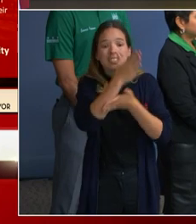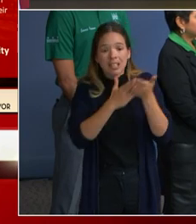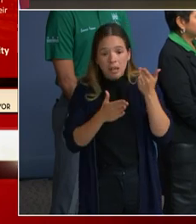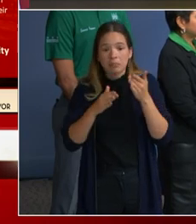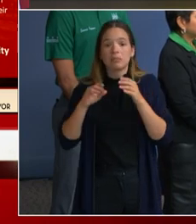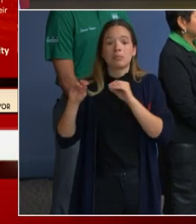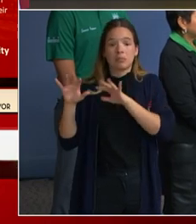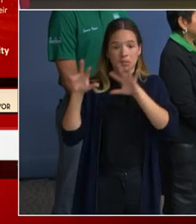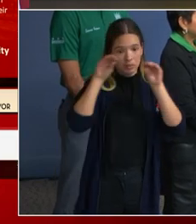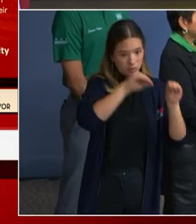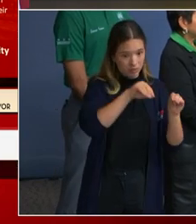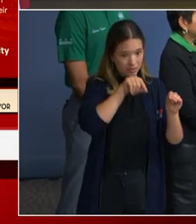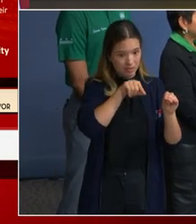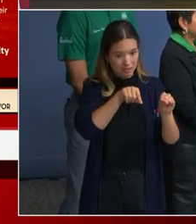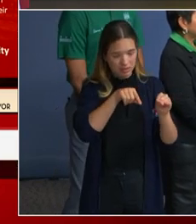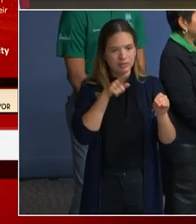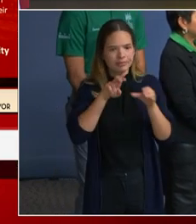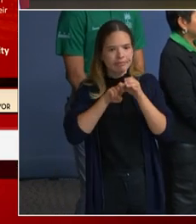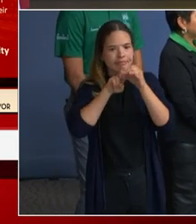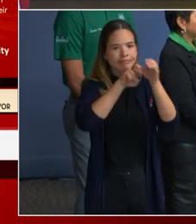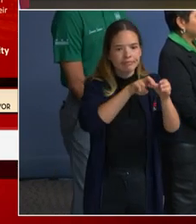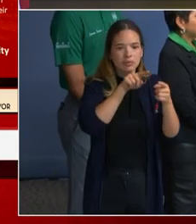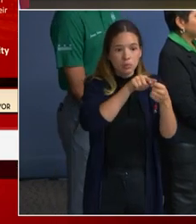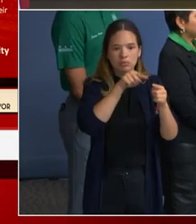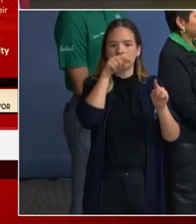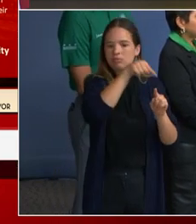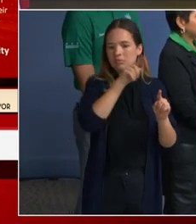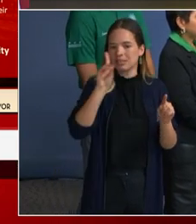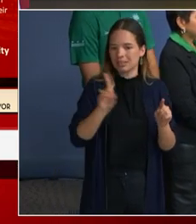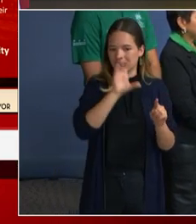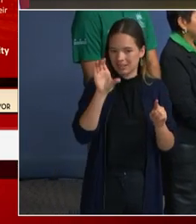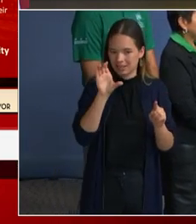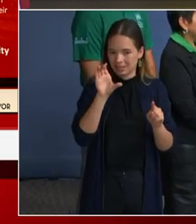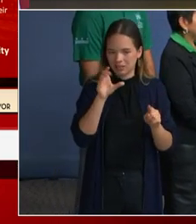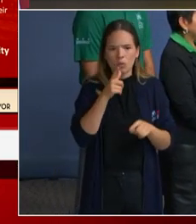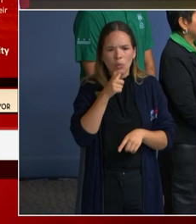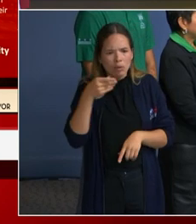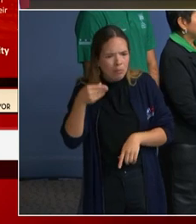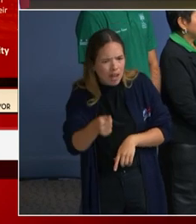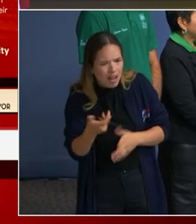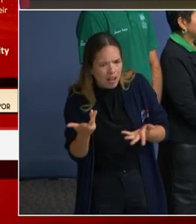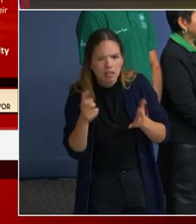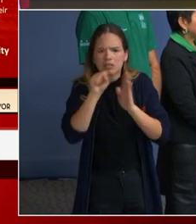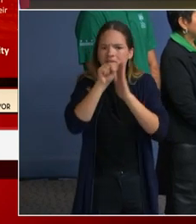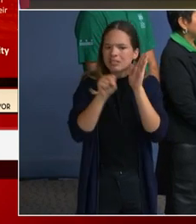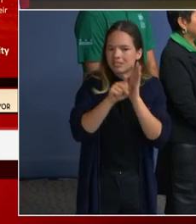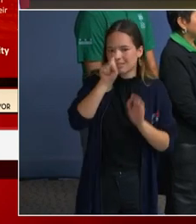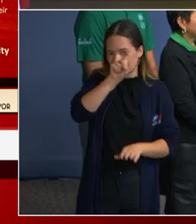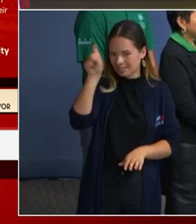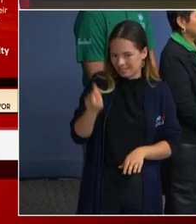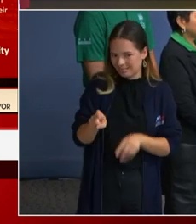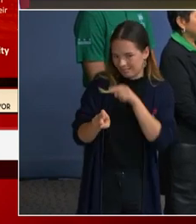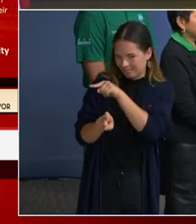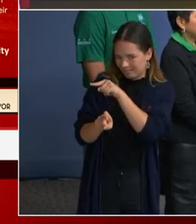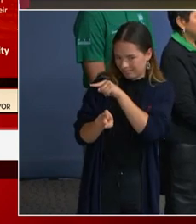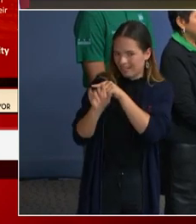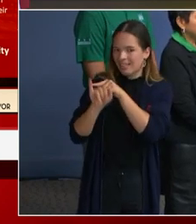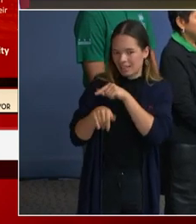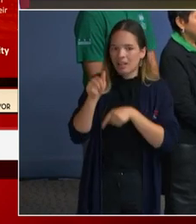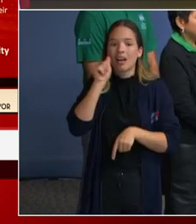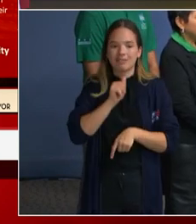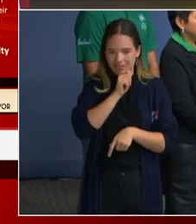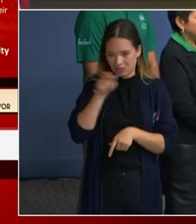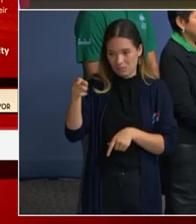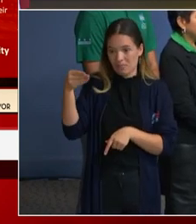to D.C. paid for by the state of Texas and state of Arizona.